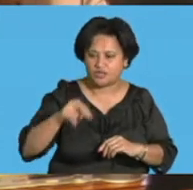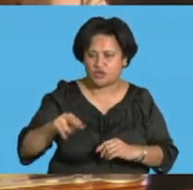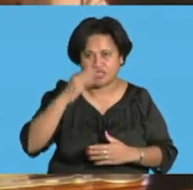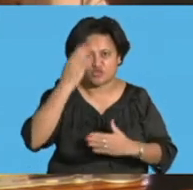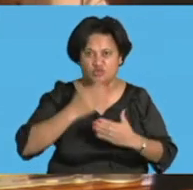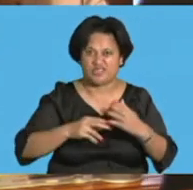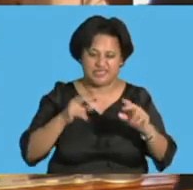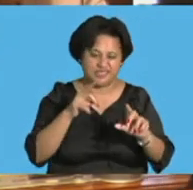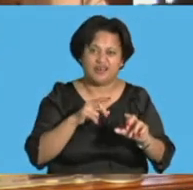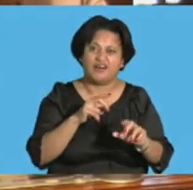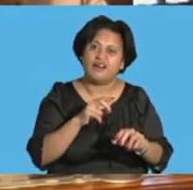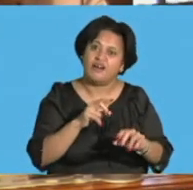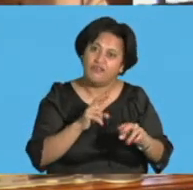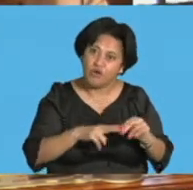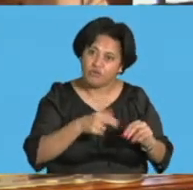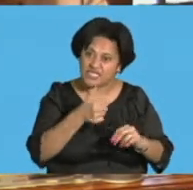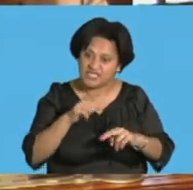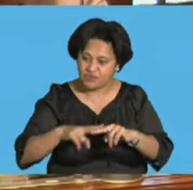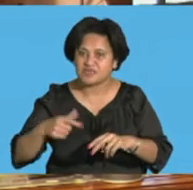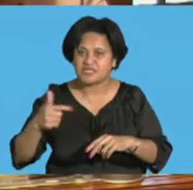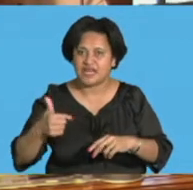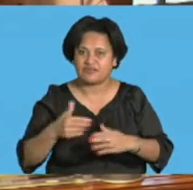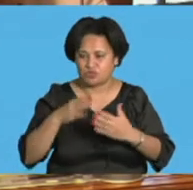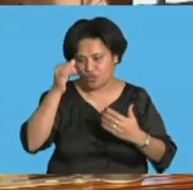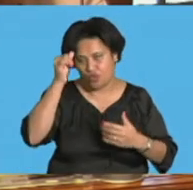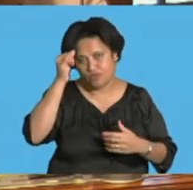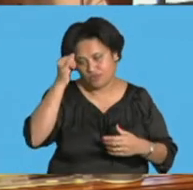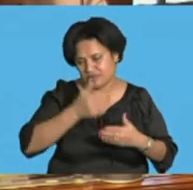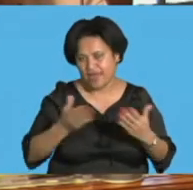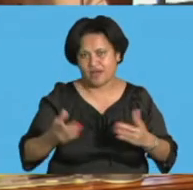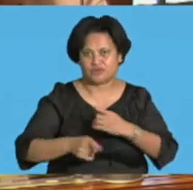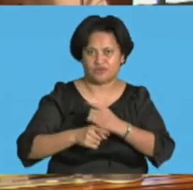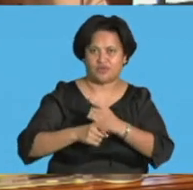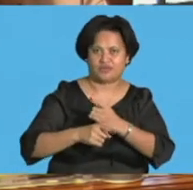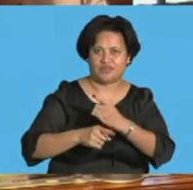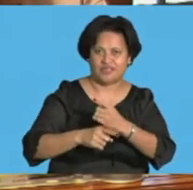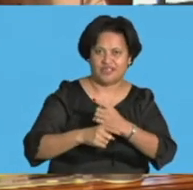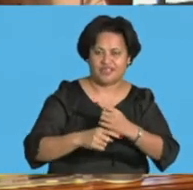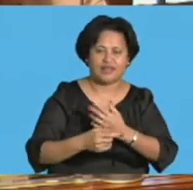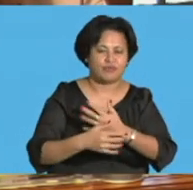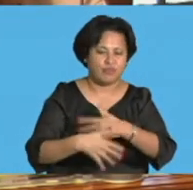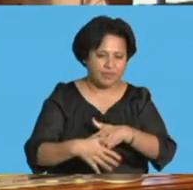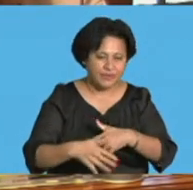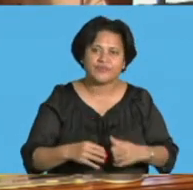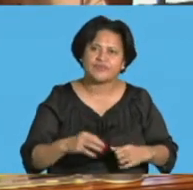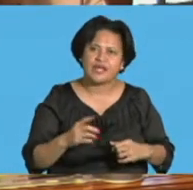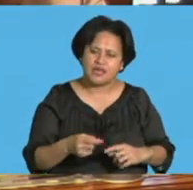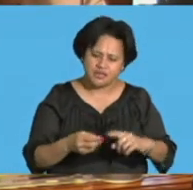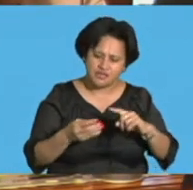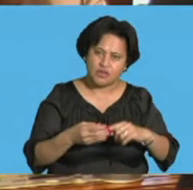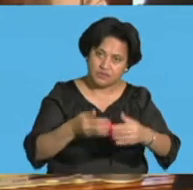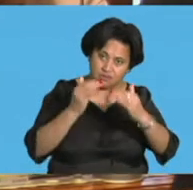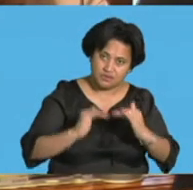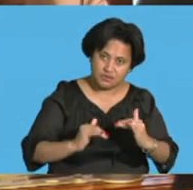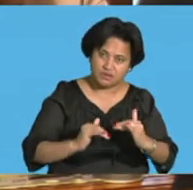Fiji, FBC, and Film Fiji. Mr. Speaker, we also know the importance of food security. I think back and remember how we used to